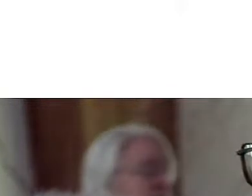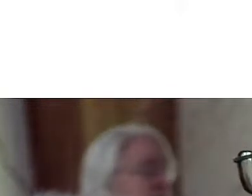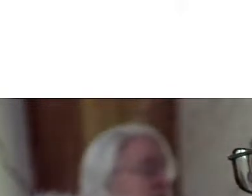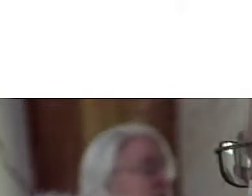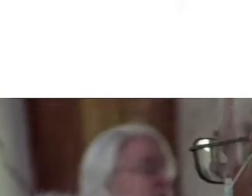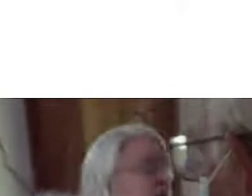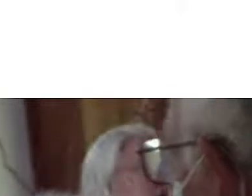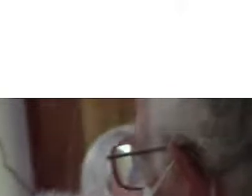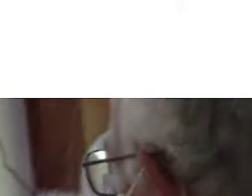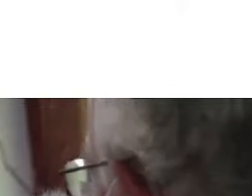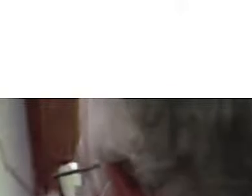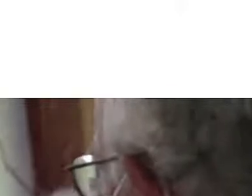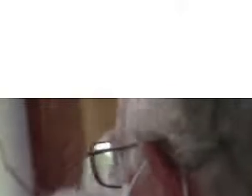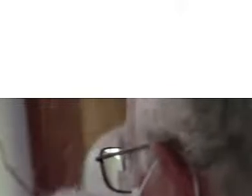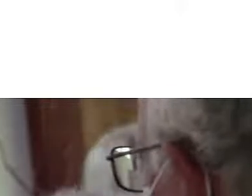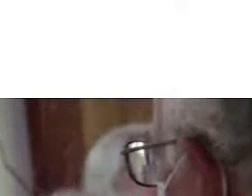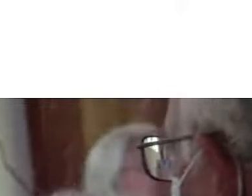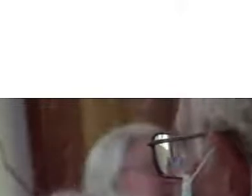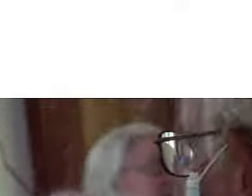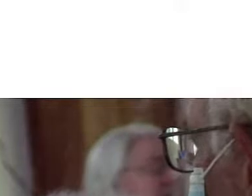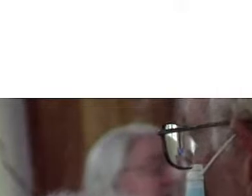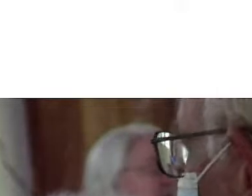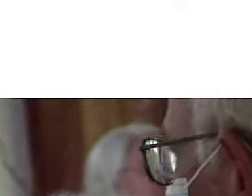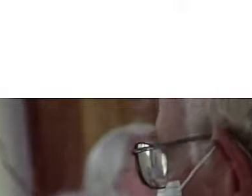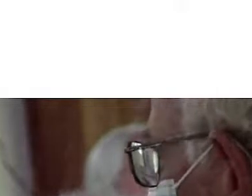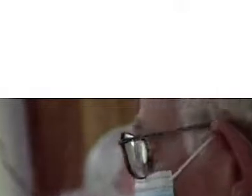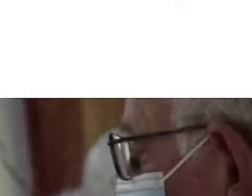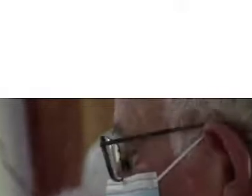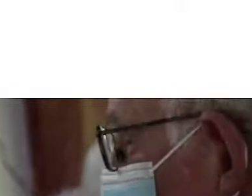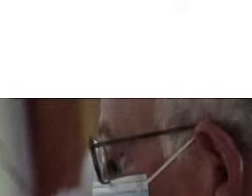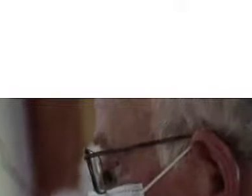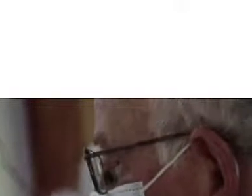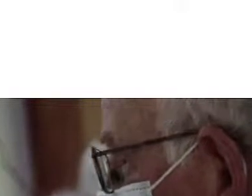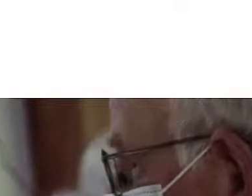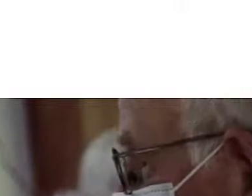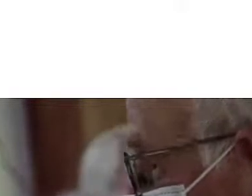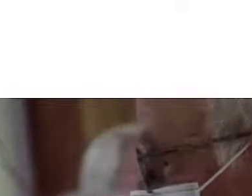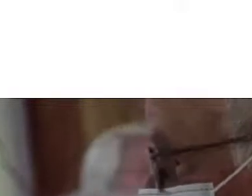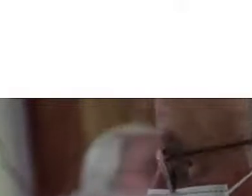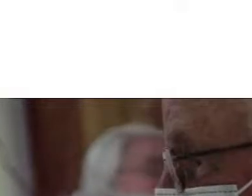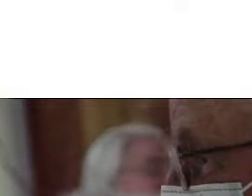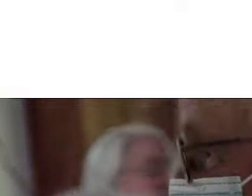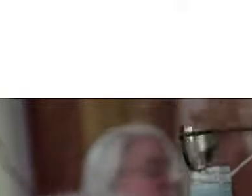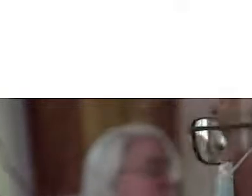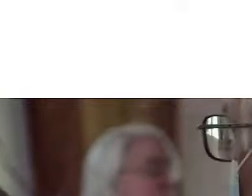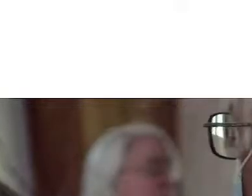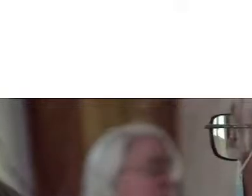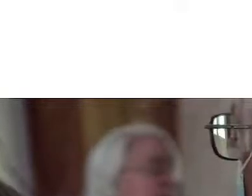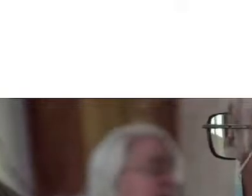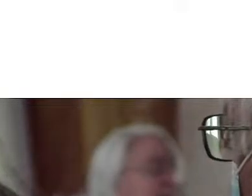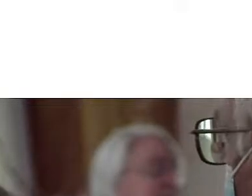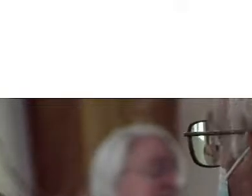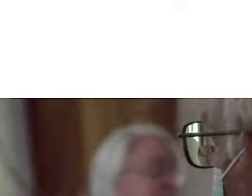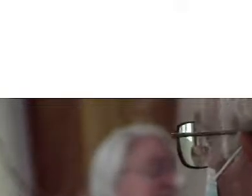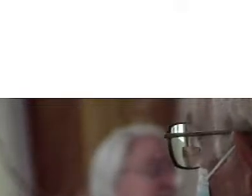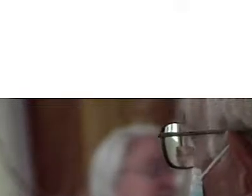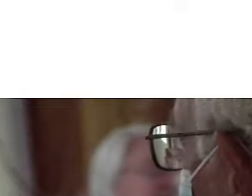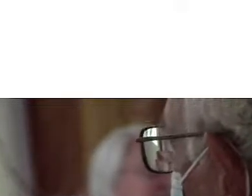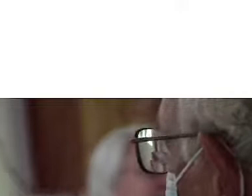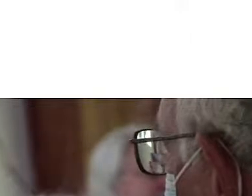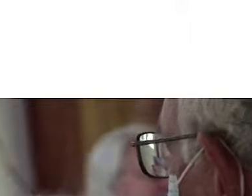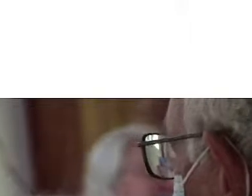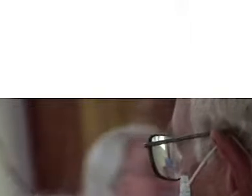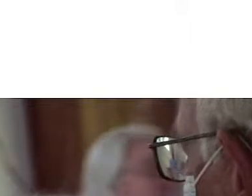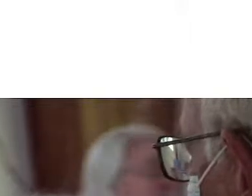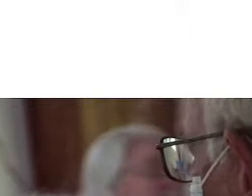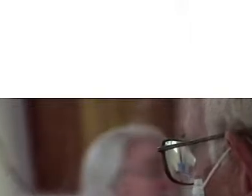Disappointment pierced me through, still I kept on loving you. If